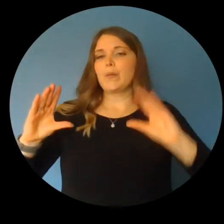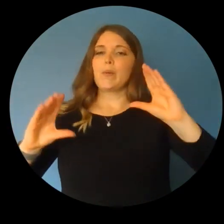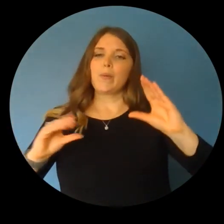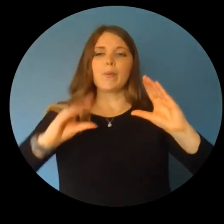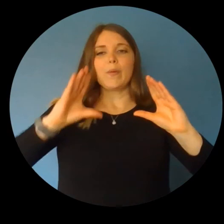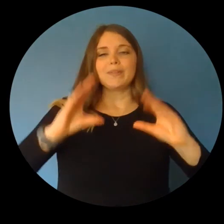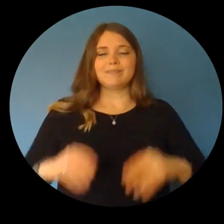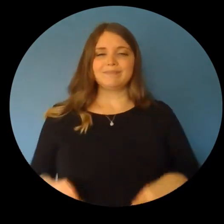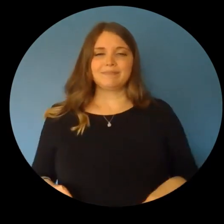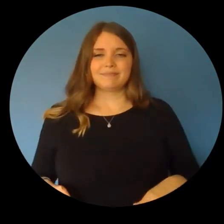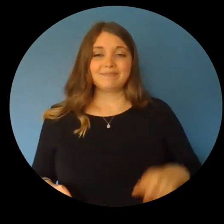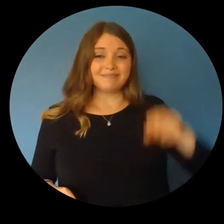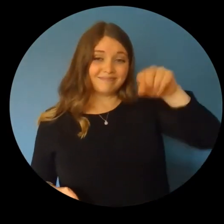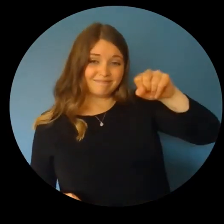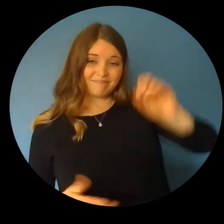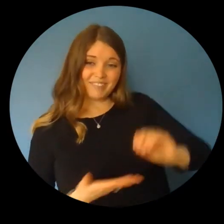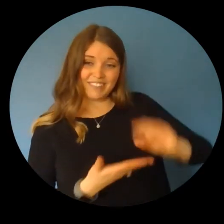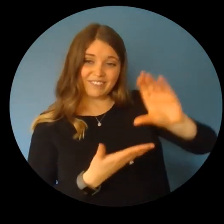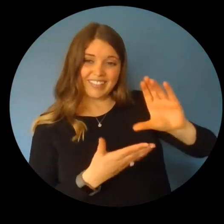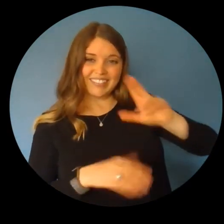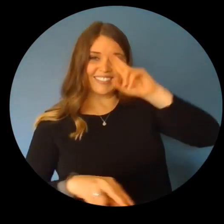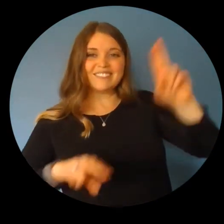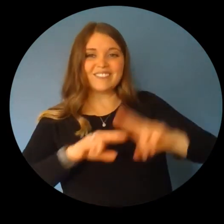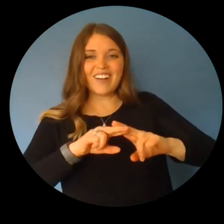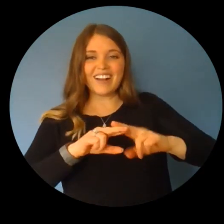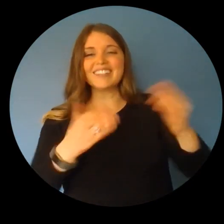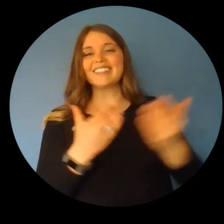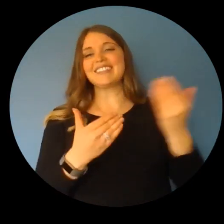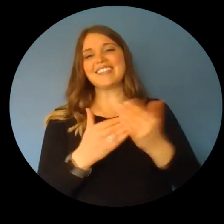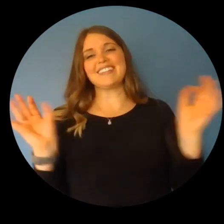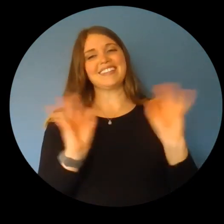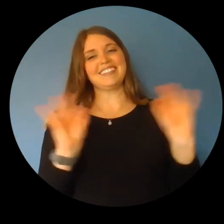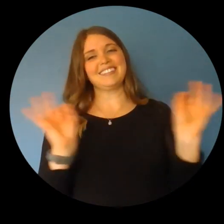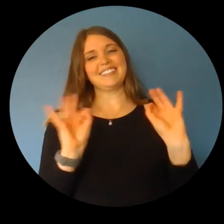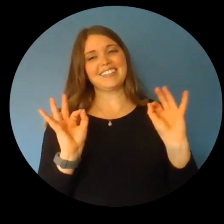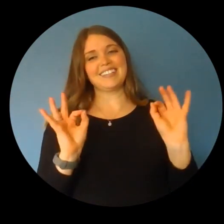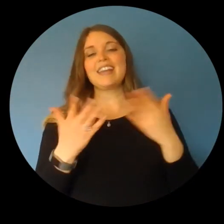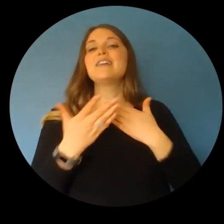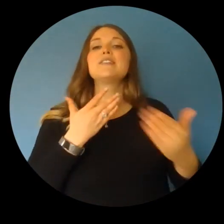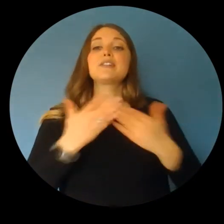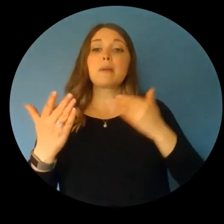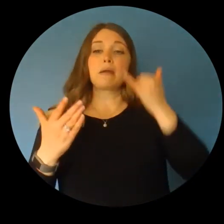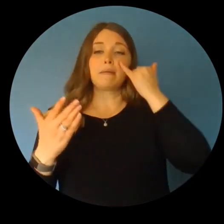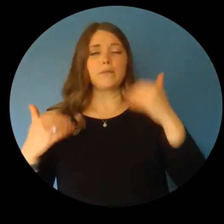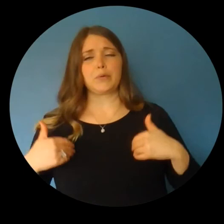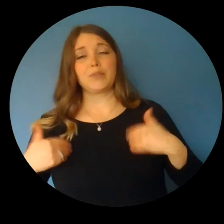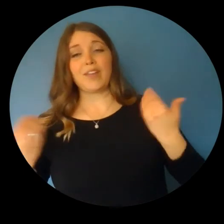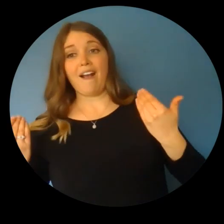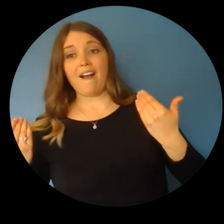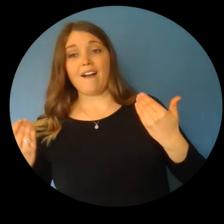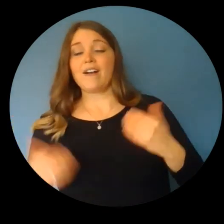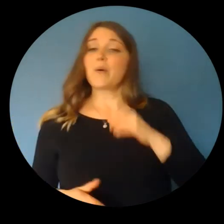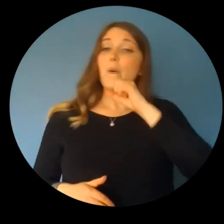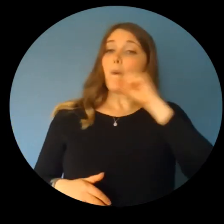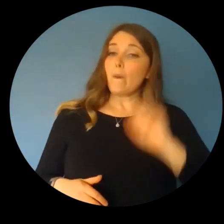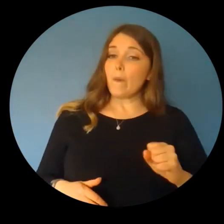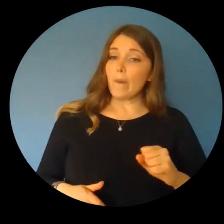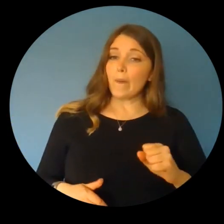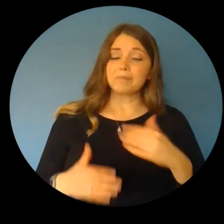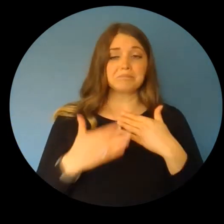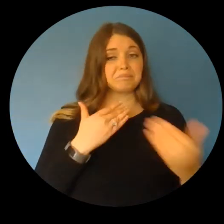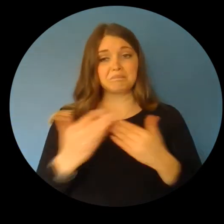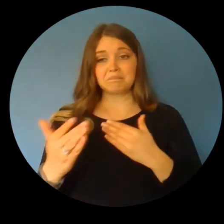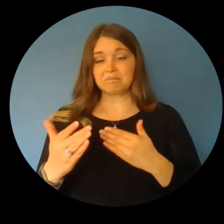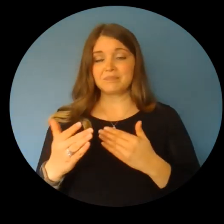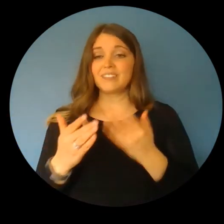Bucket filling is fun and it is easy to do. It doesn't matter how young or old you are. It doesn't